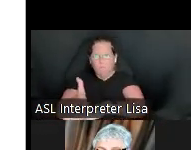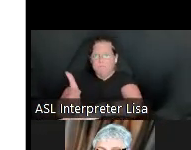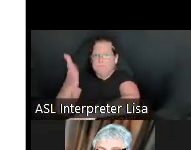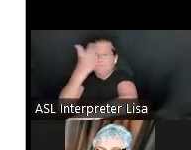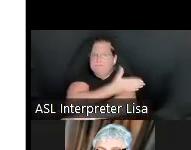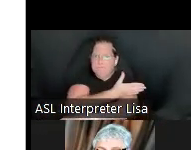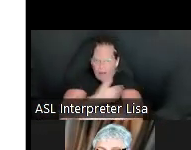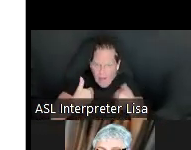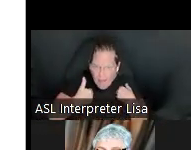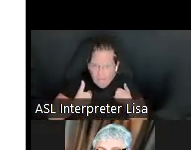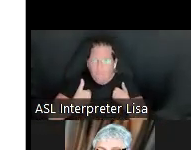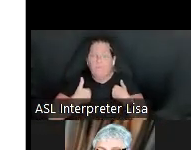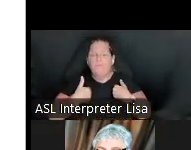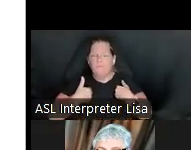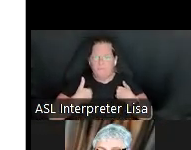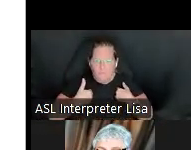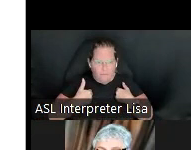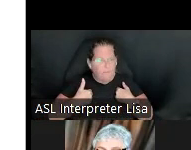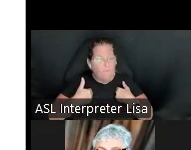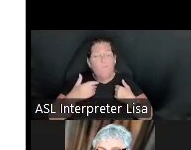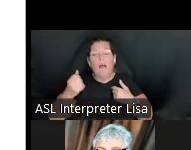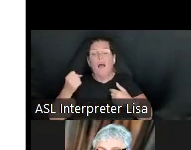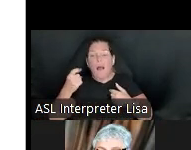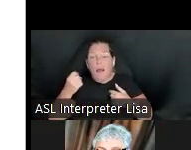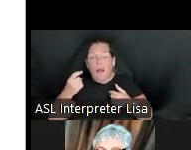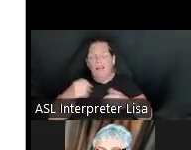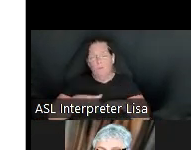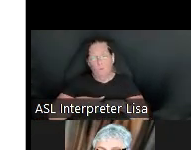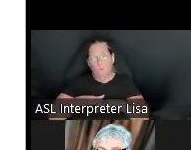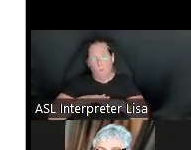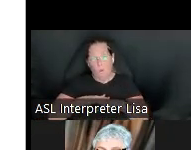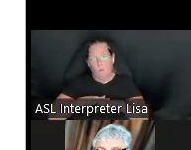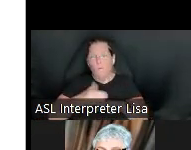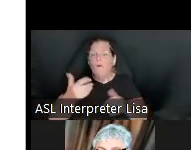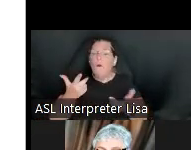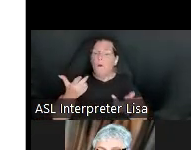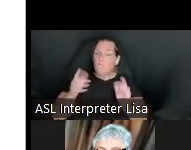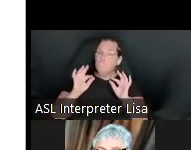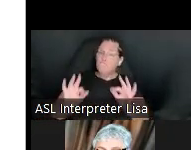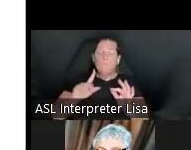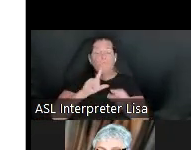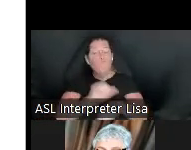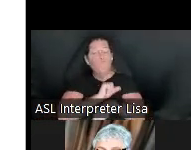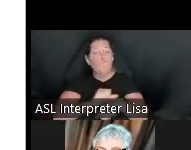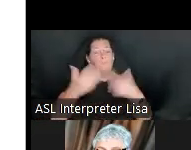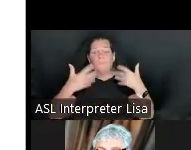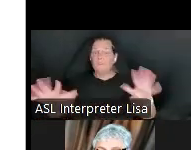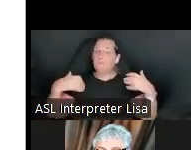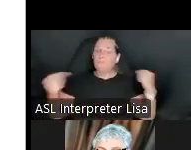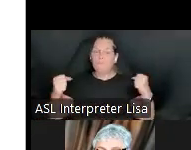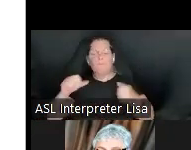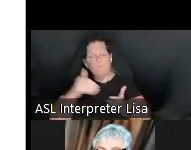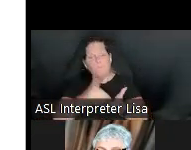injury. The recovery from brain injury is a slow process and often incomplete. And what we have